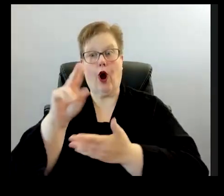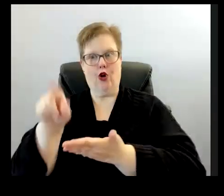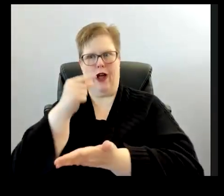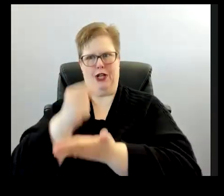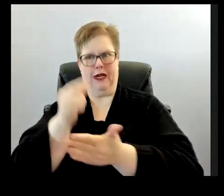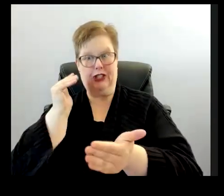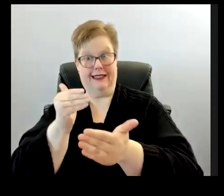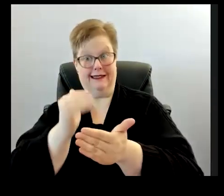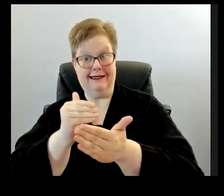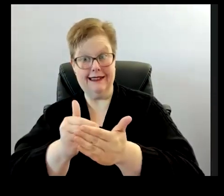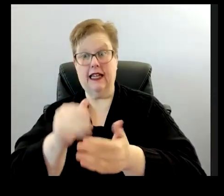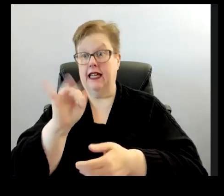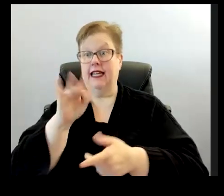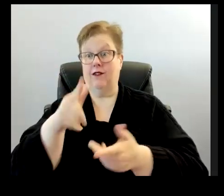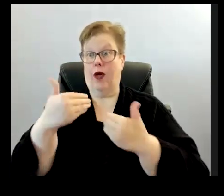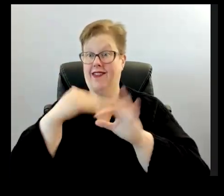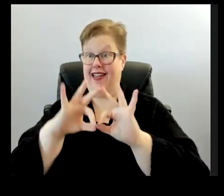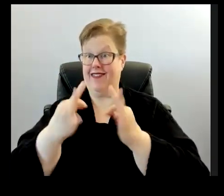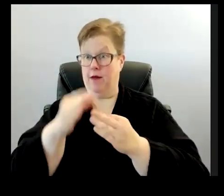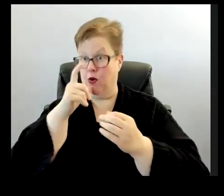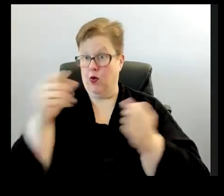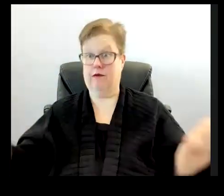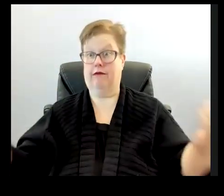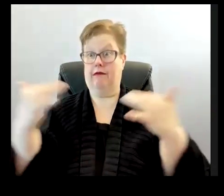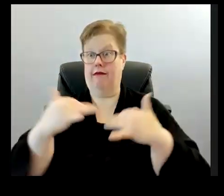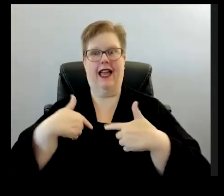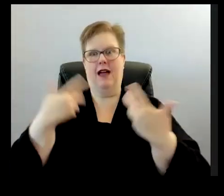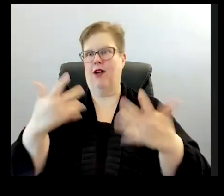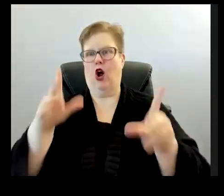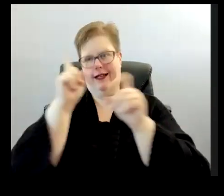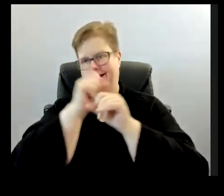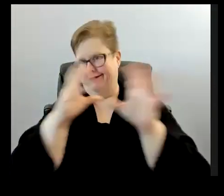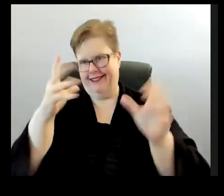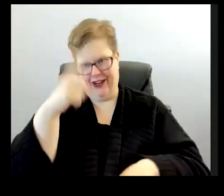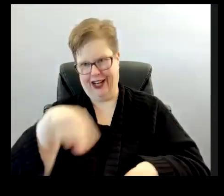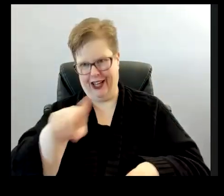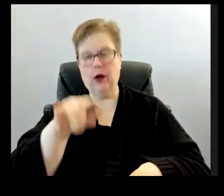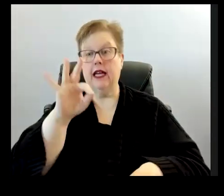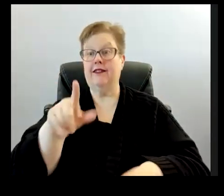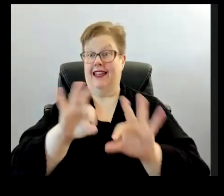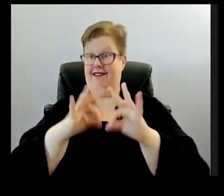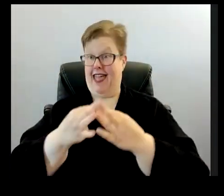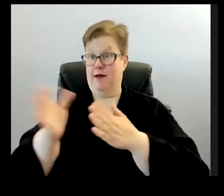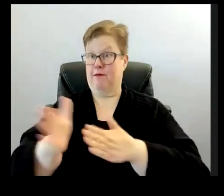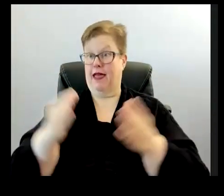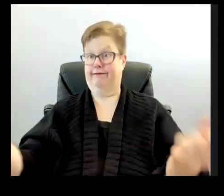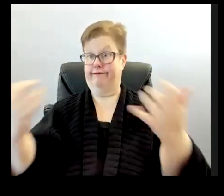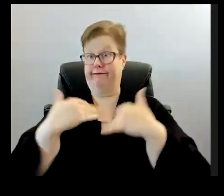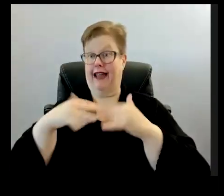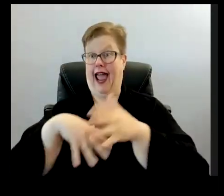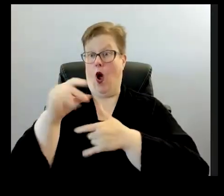graduation, right? Well, if you have family coming in, because I'm already visualizing this for you. If you have family coming in from out of